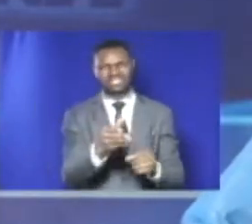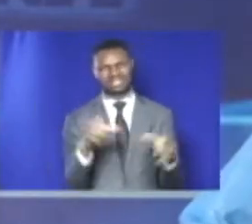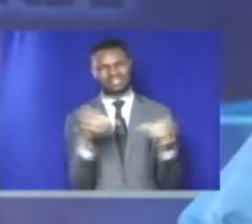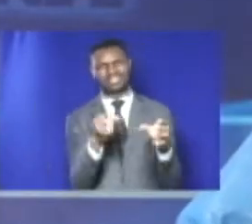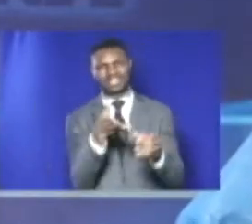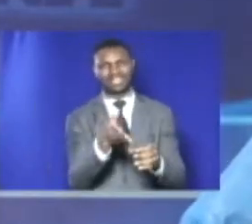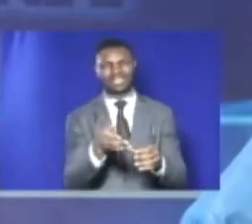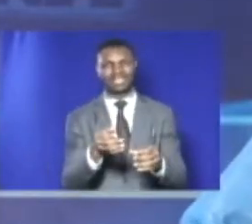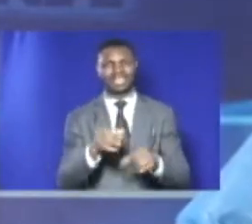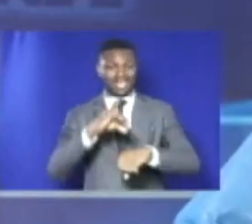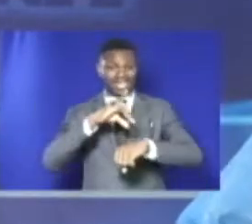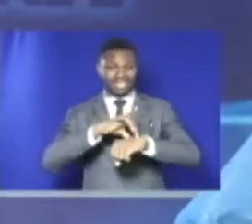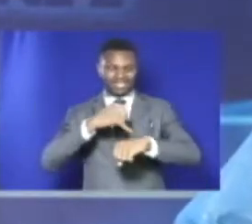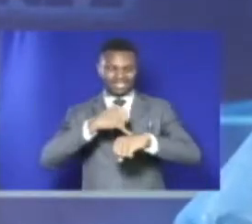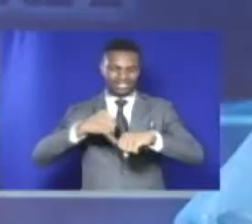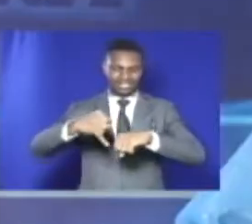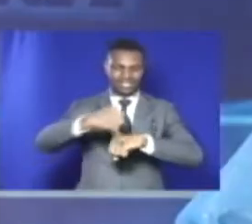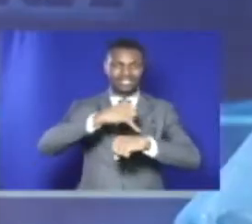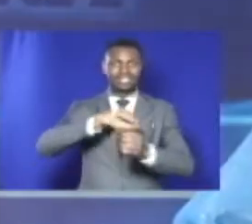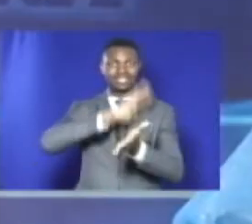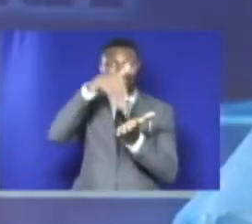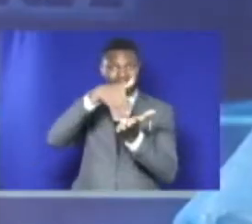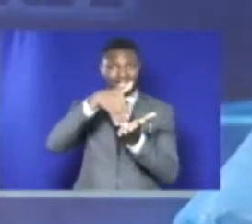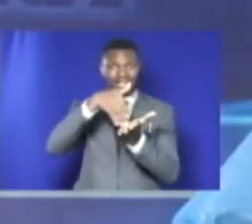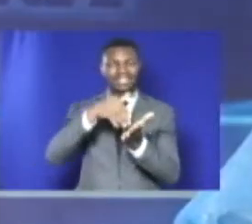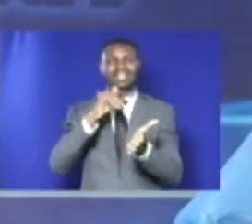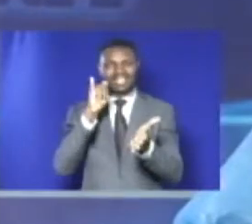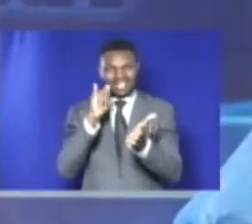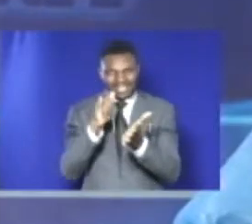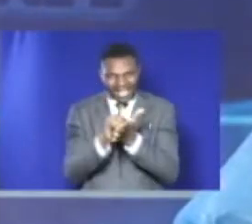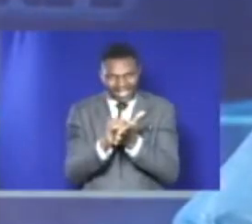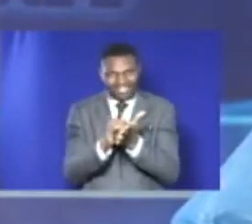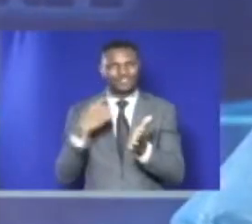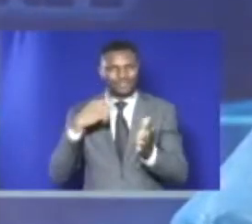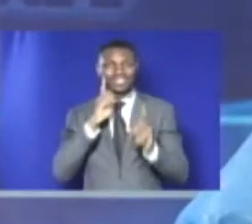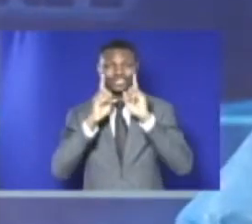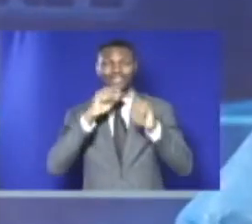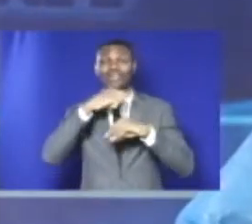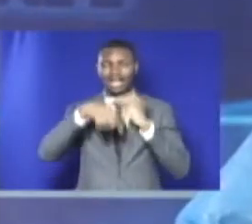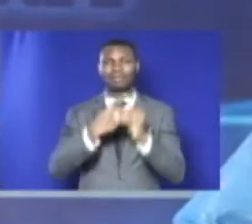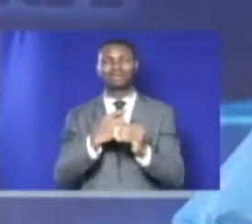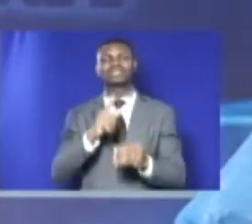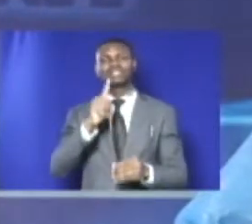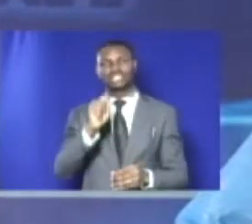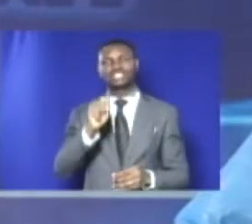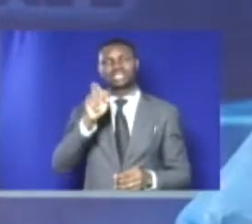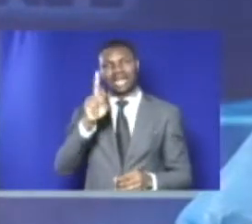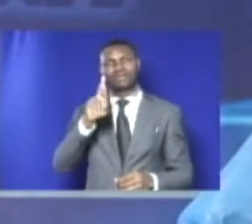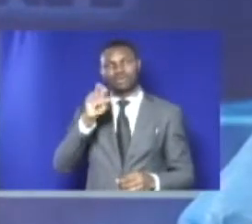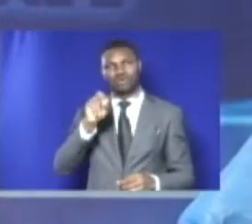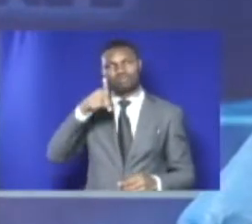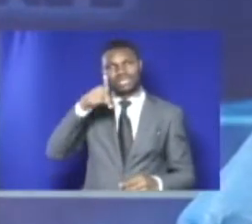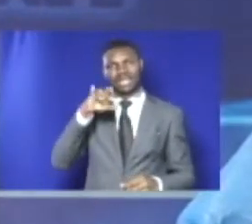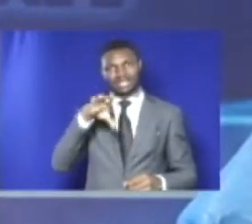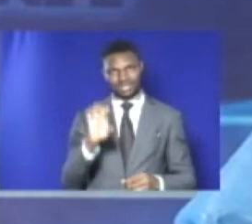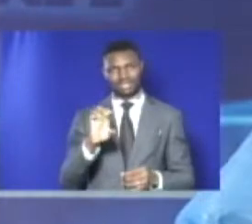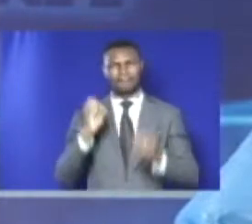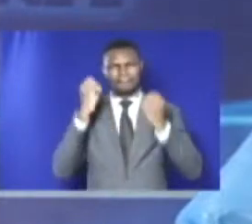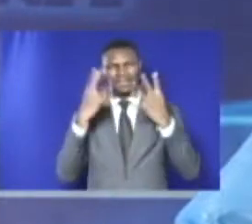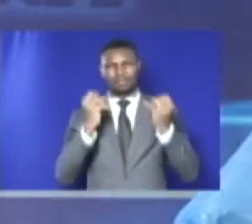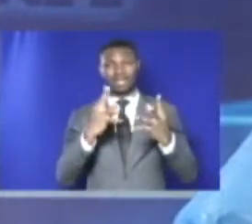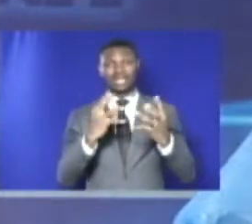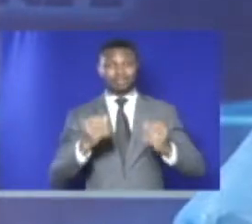are there, and they're in large quantity, and it sustains a lot of lives.